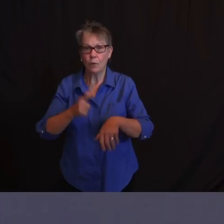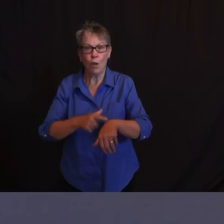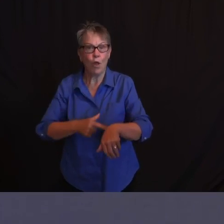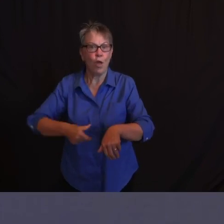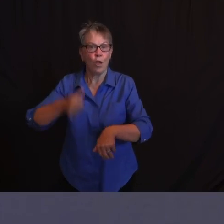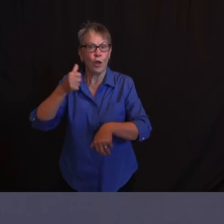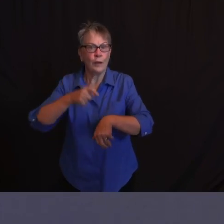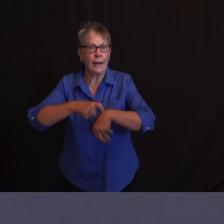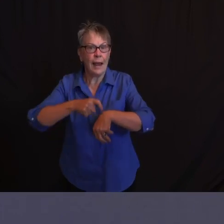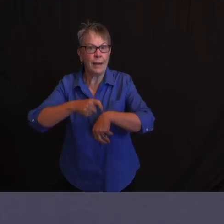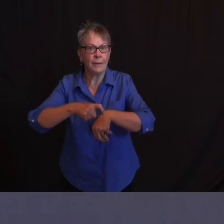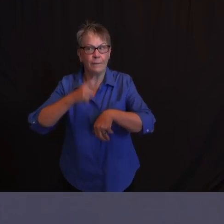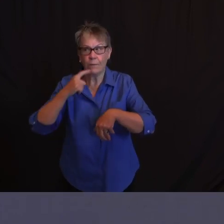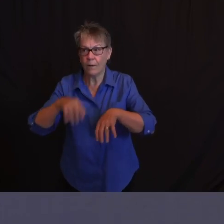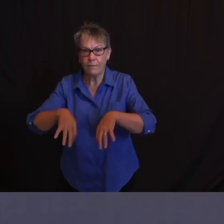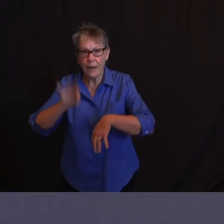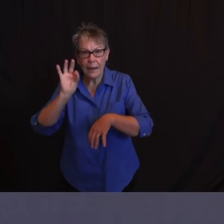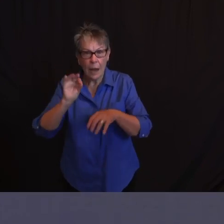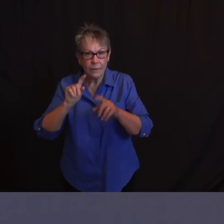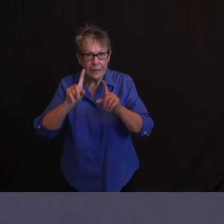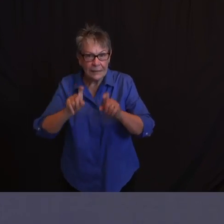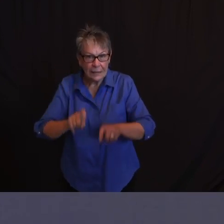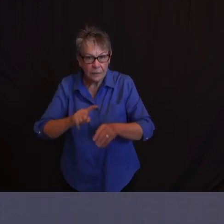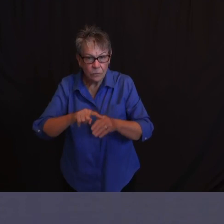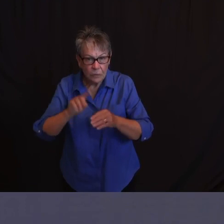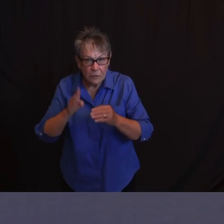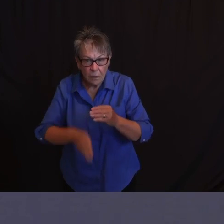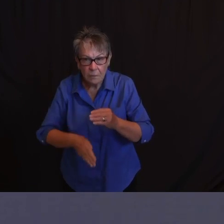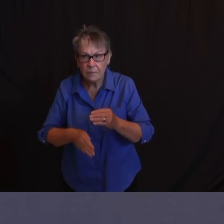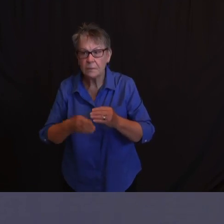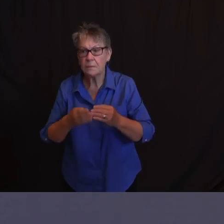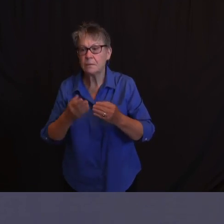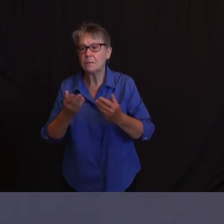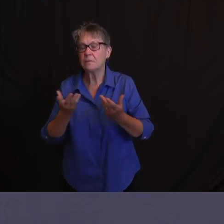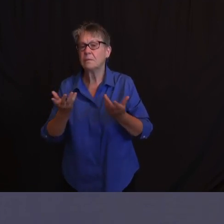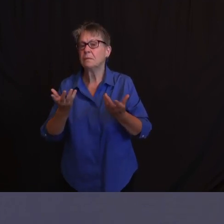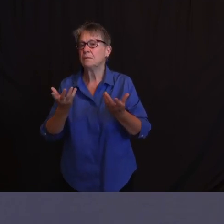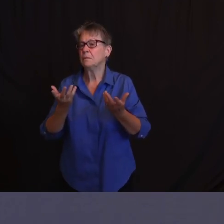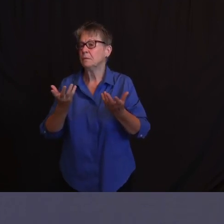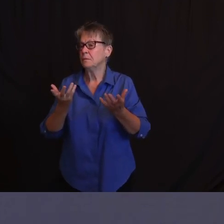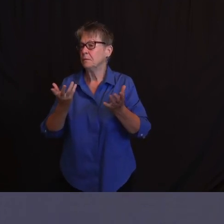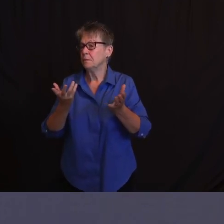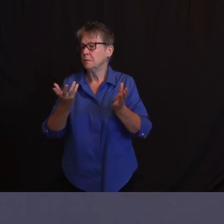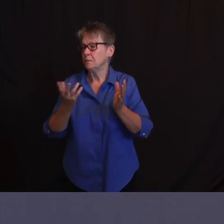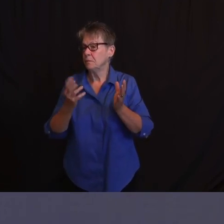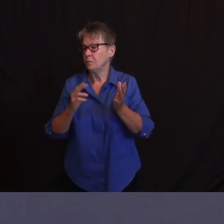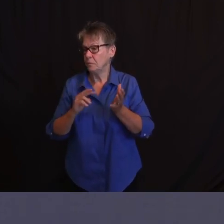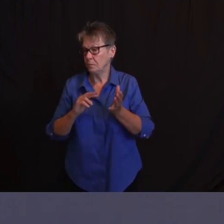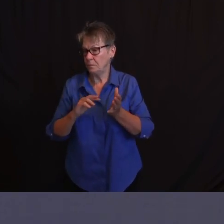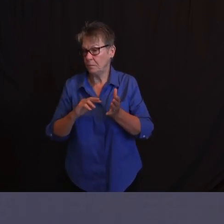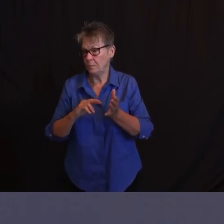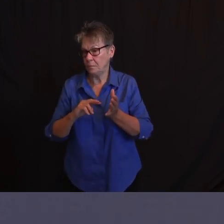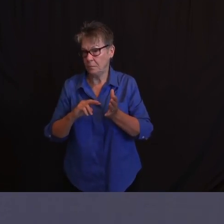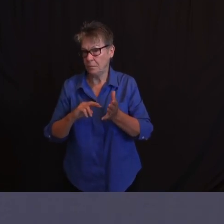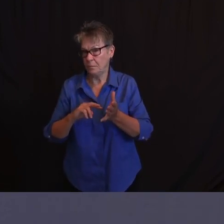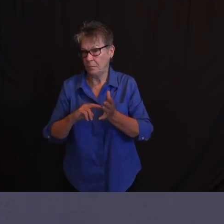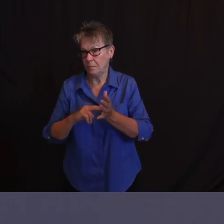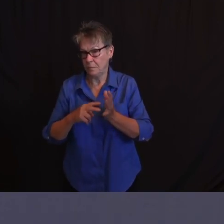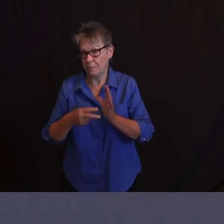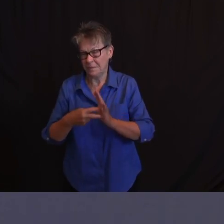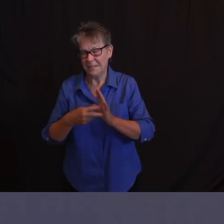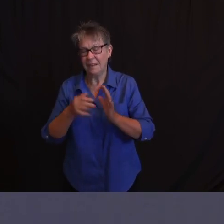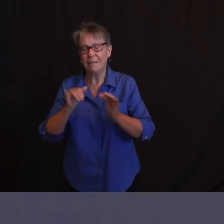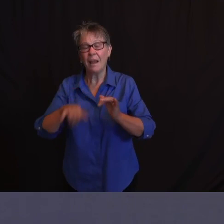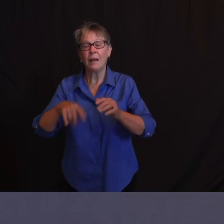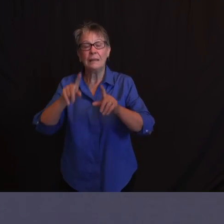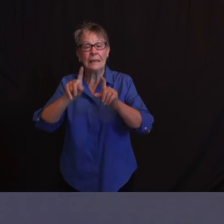surge of cases which has really eaten into the reagents supply, et cetera. I know you and